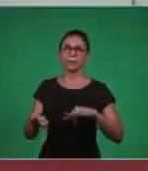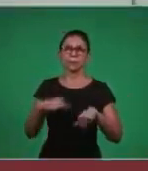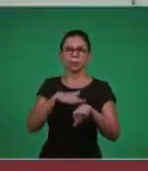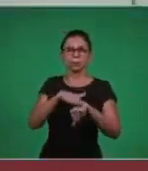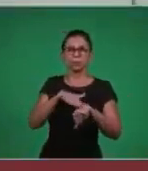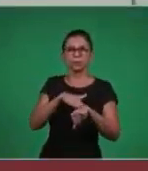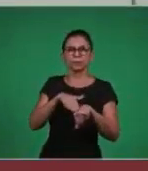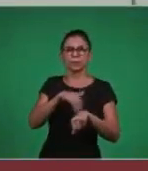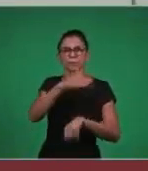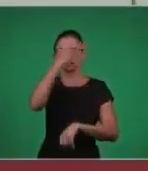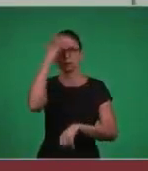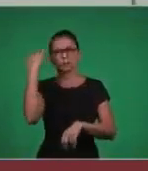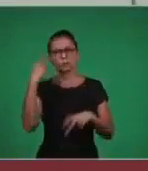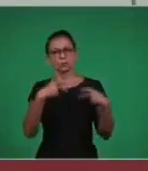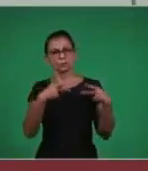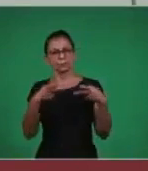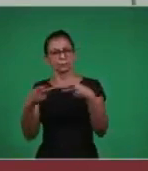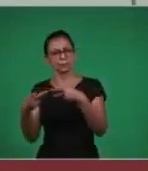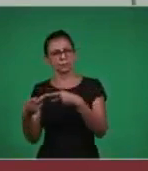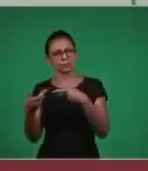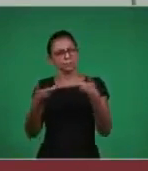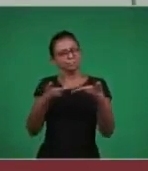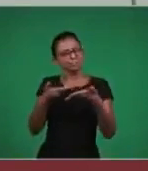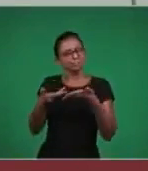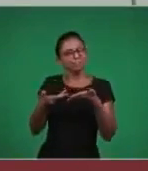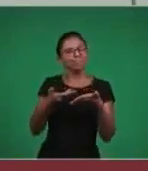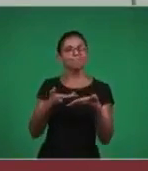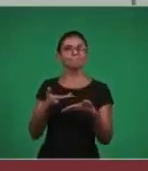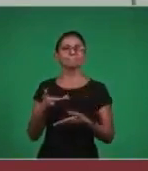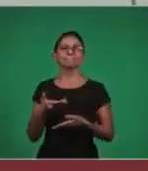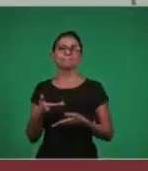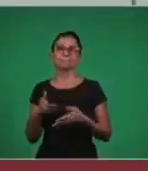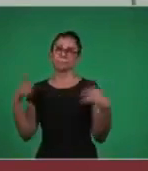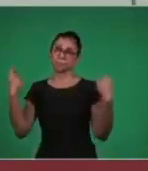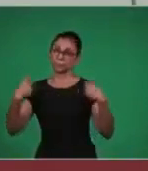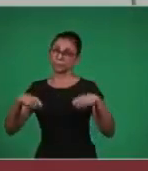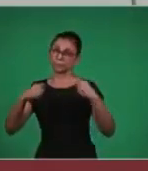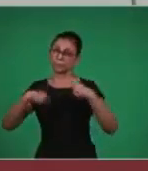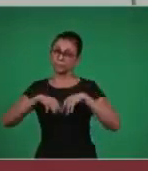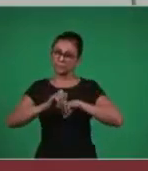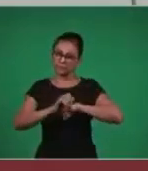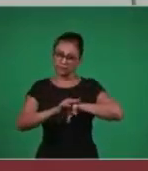and to the brethren in the church. We need to teach our children.